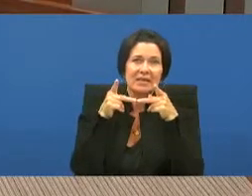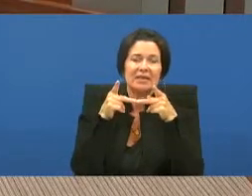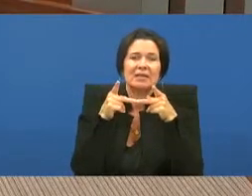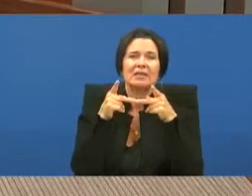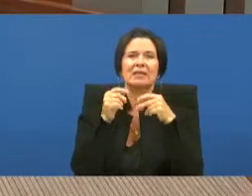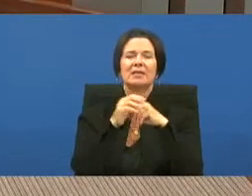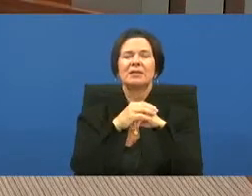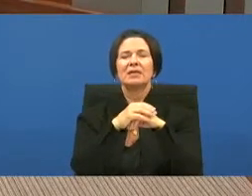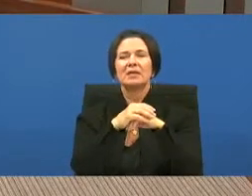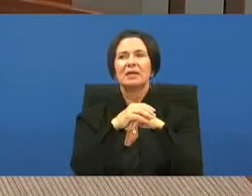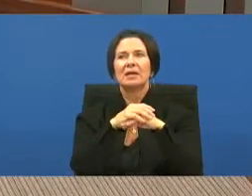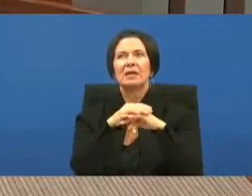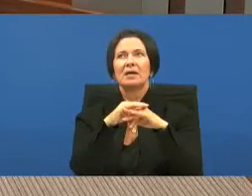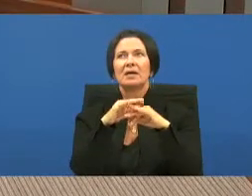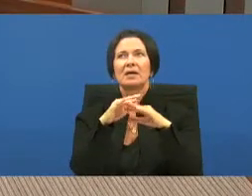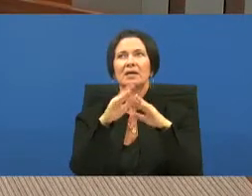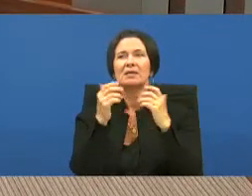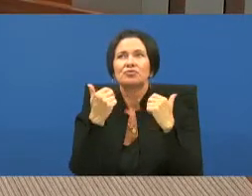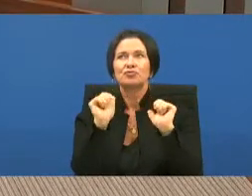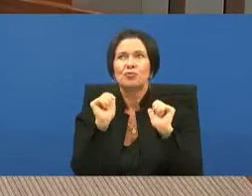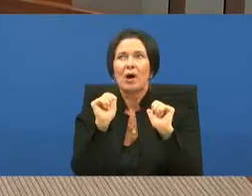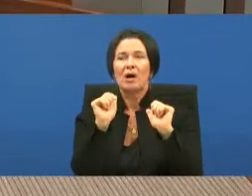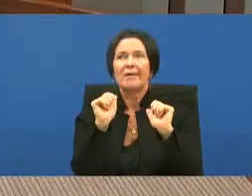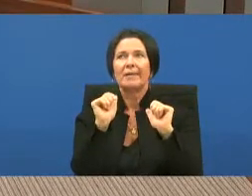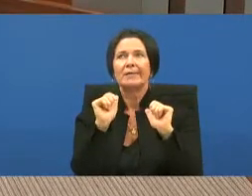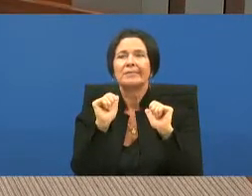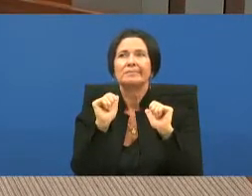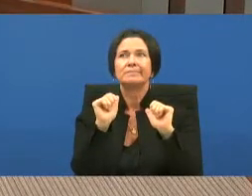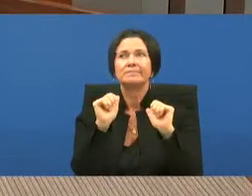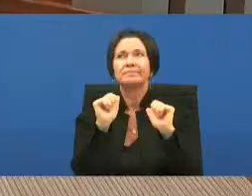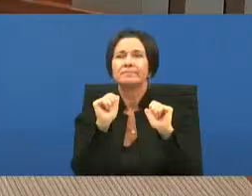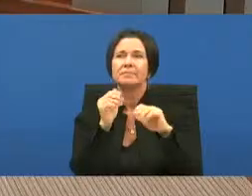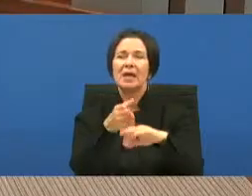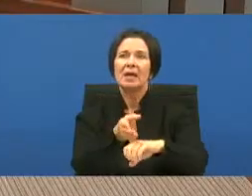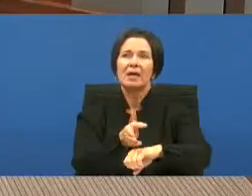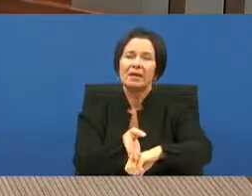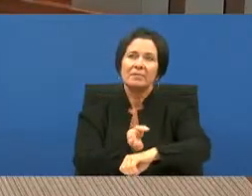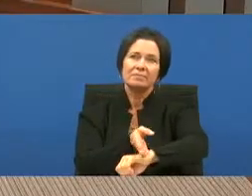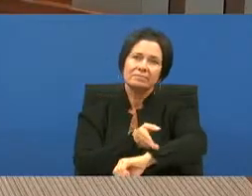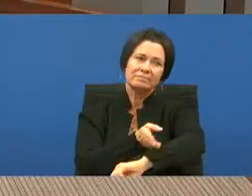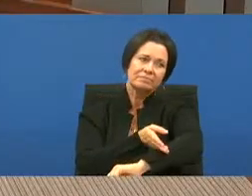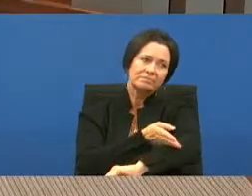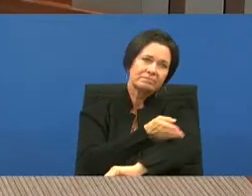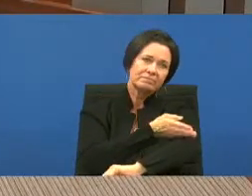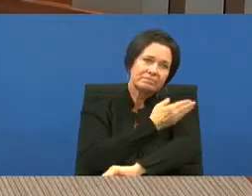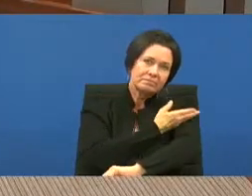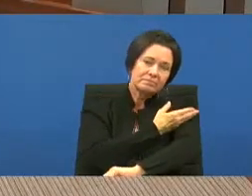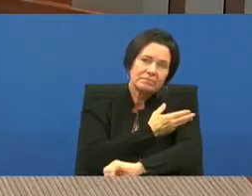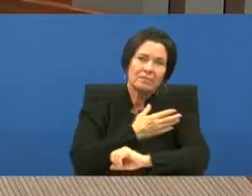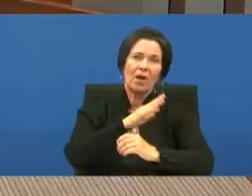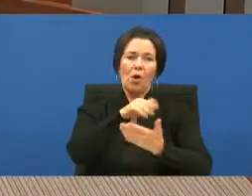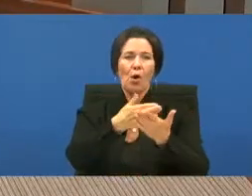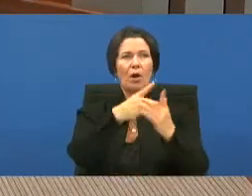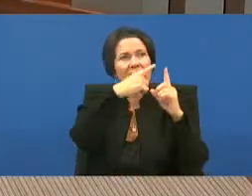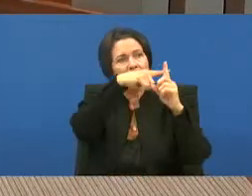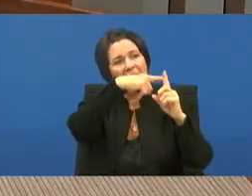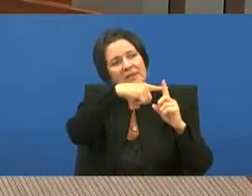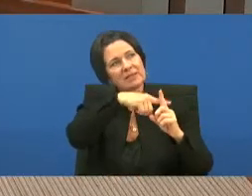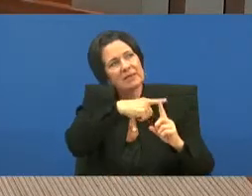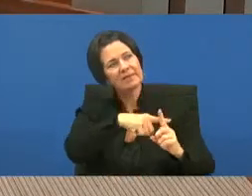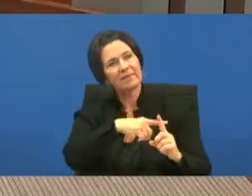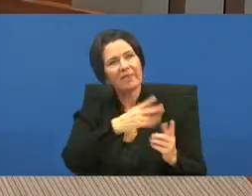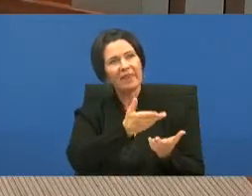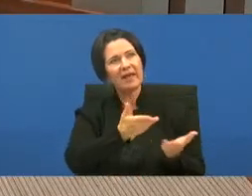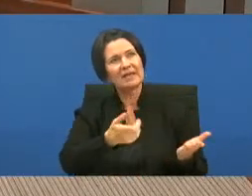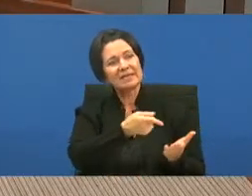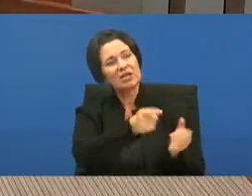to increase the attributes of the area for what it can be. And I think